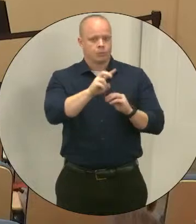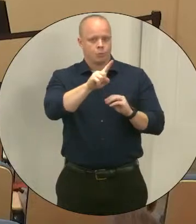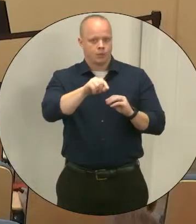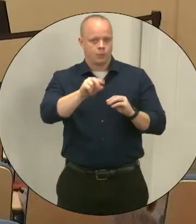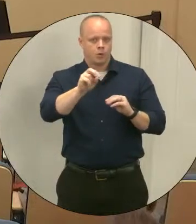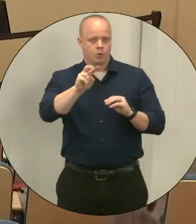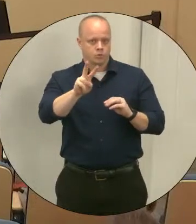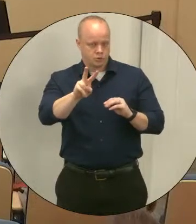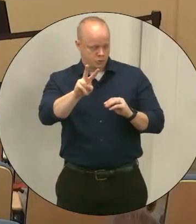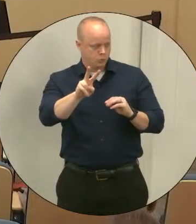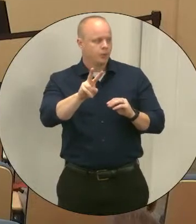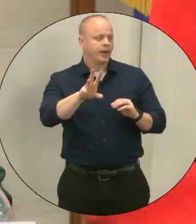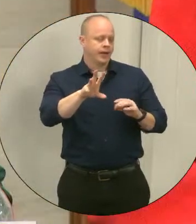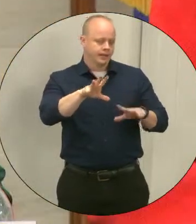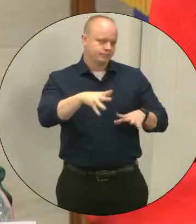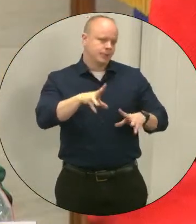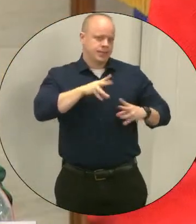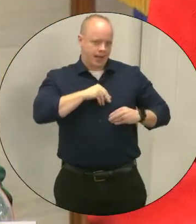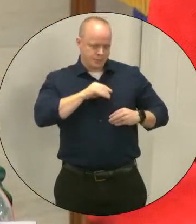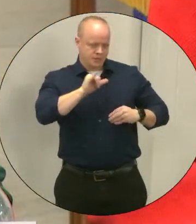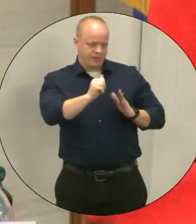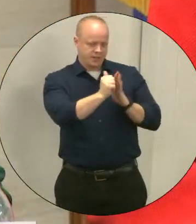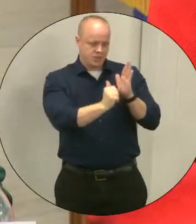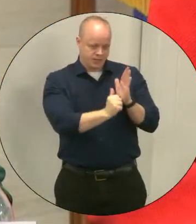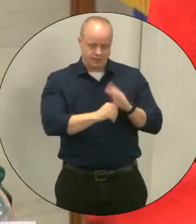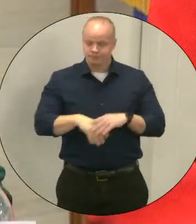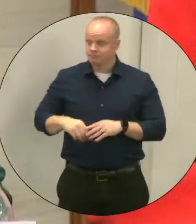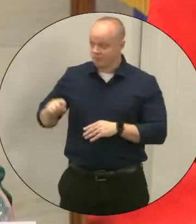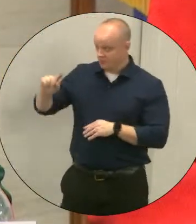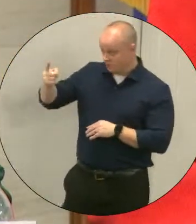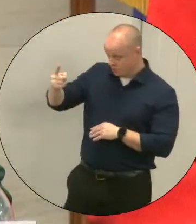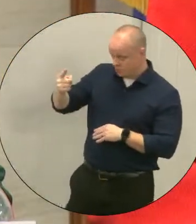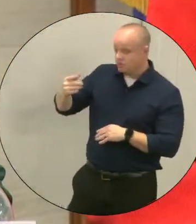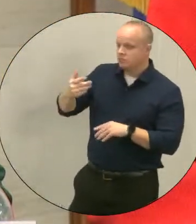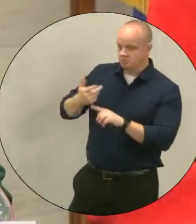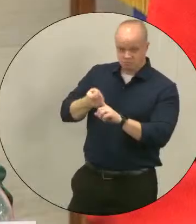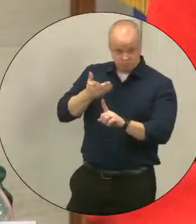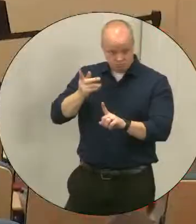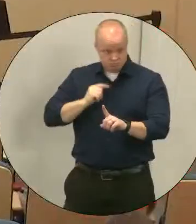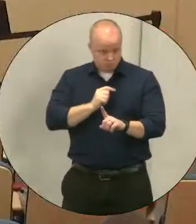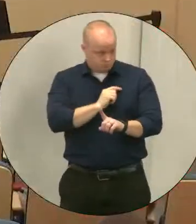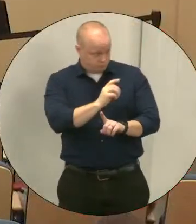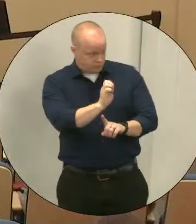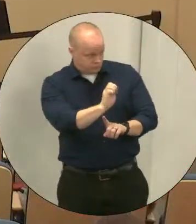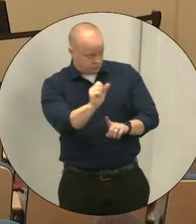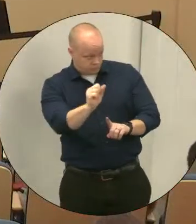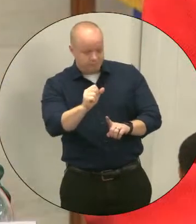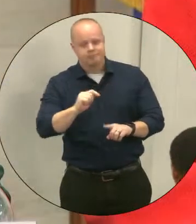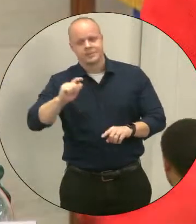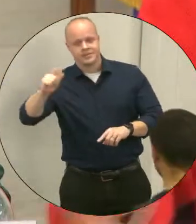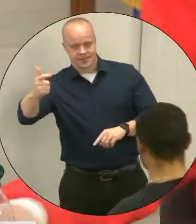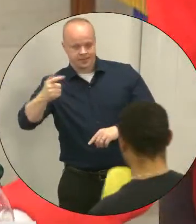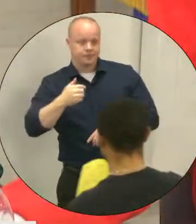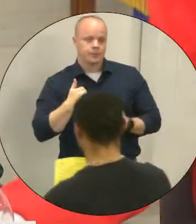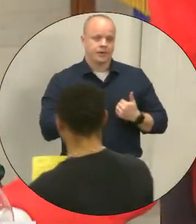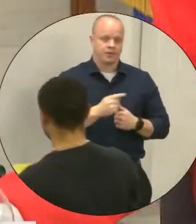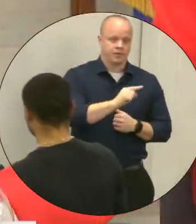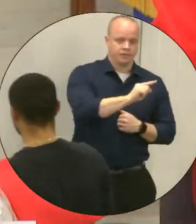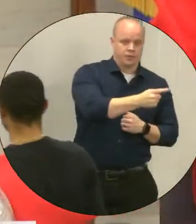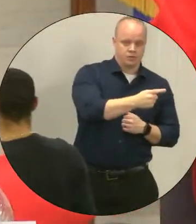1.02, adoption of the agenda. Thank you. I have a first. Trustee Esparza-Stroffagan. I will second that motion. I